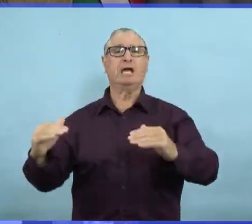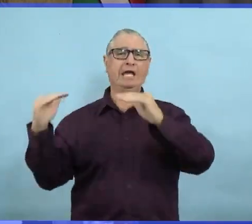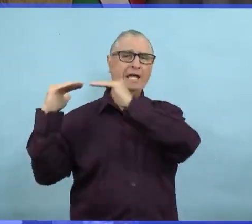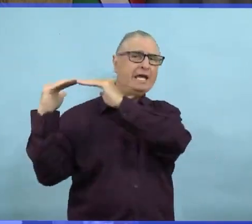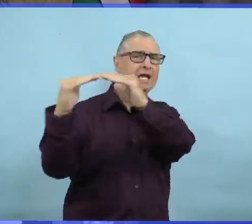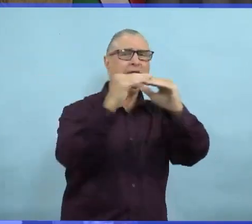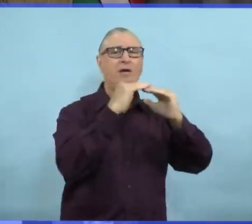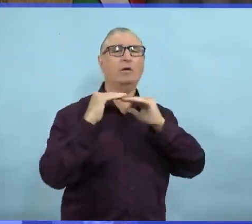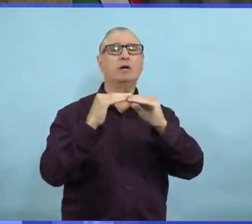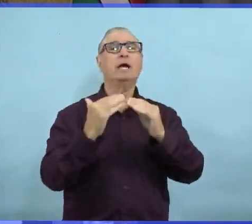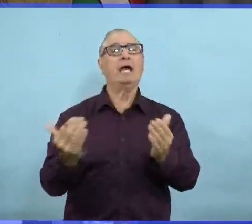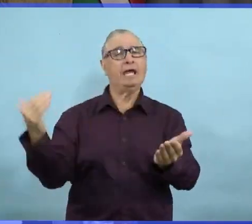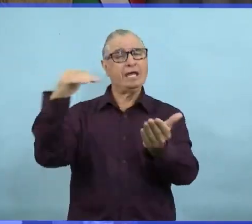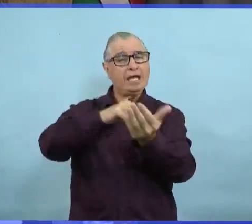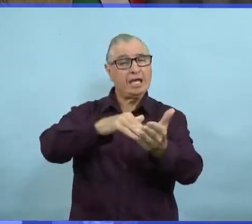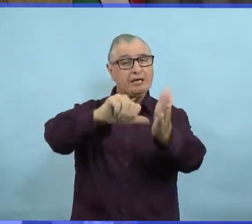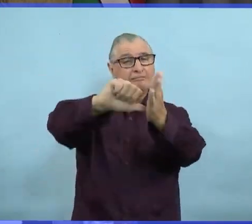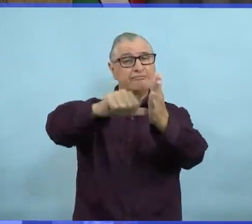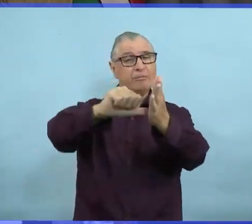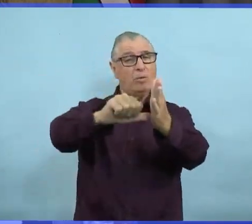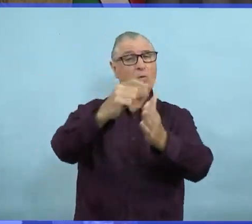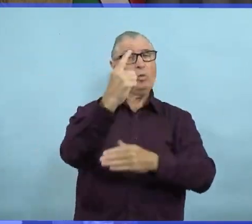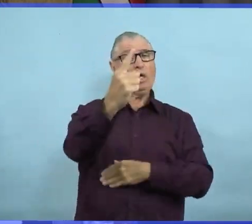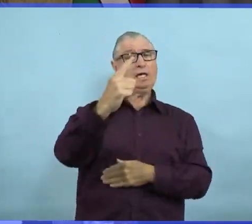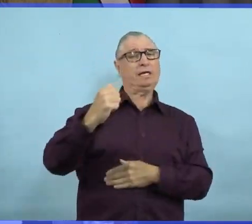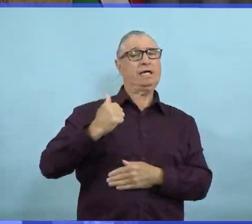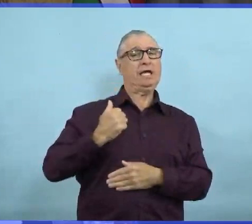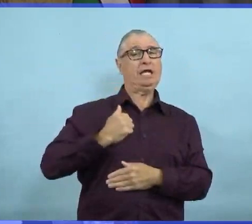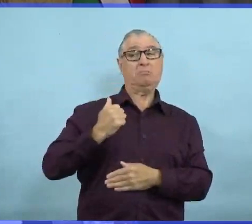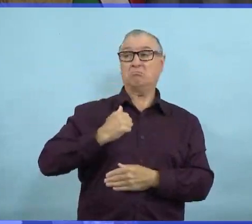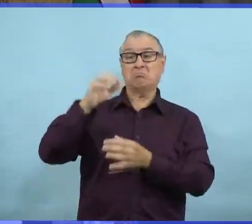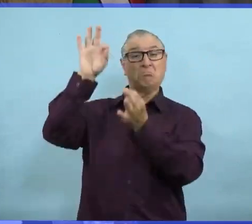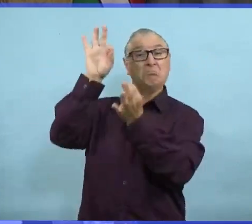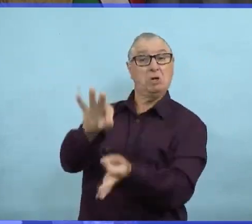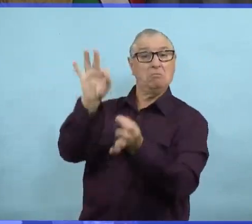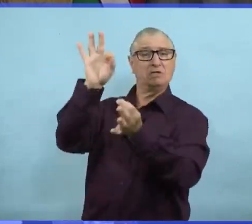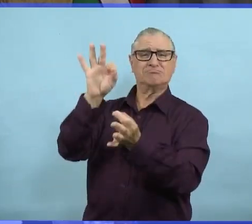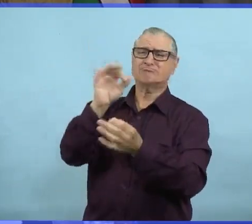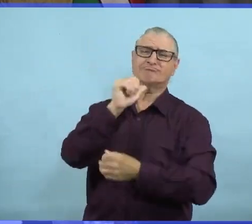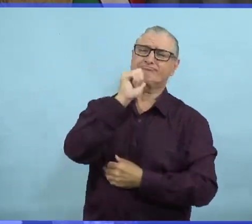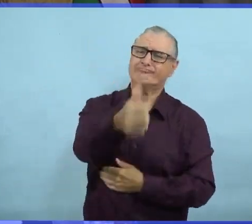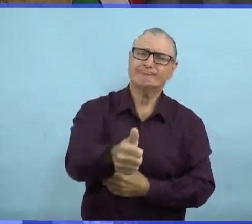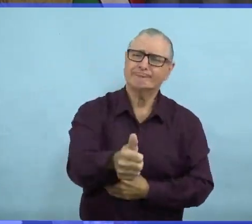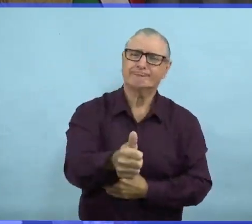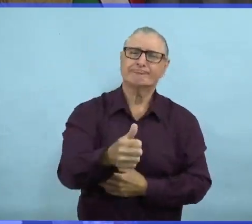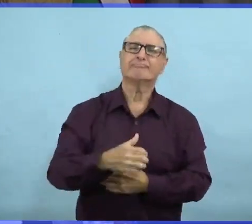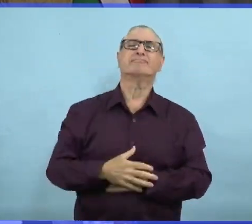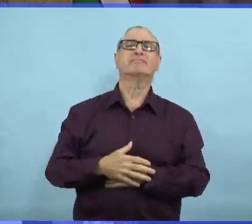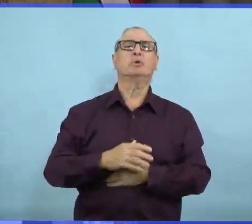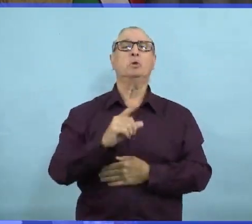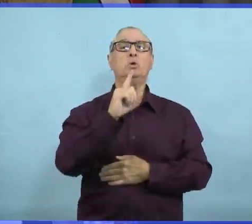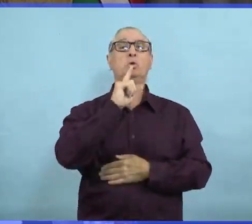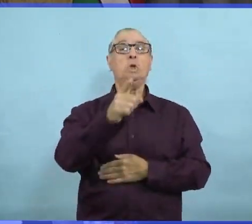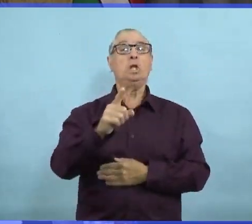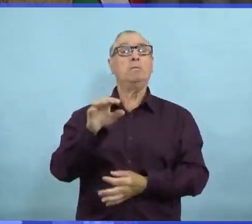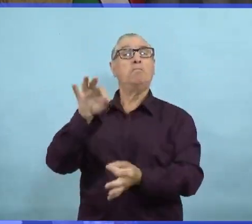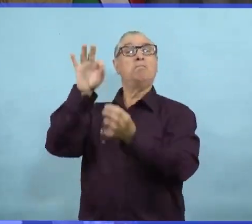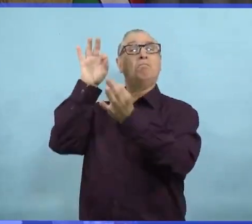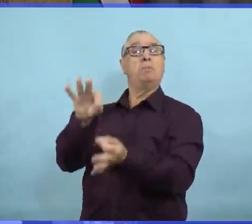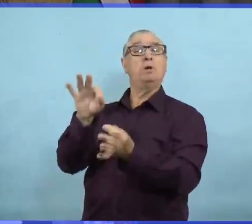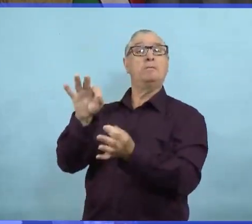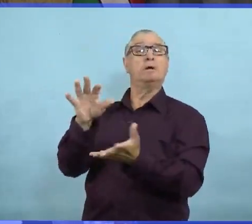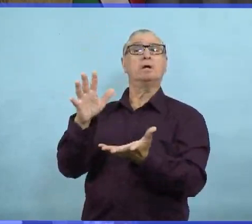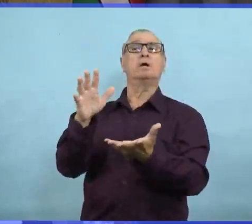perfect country. There is no perfect country.